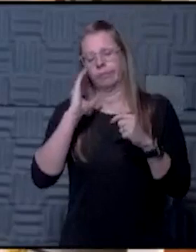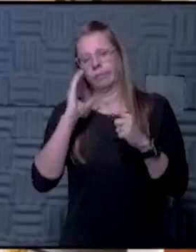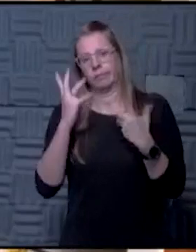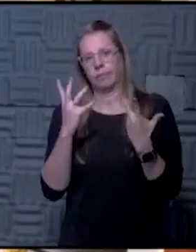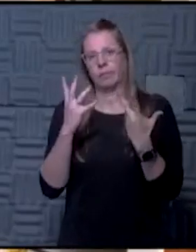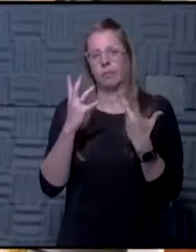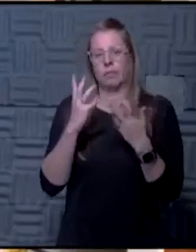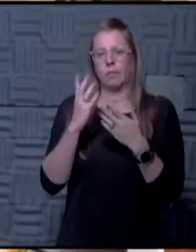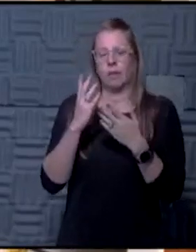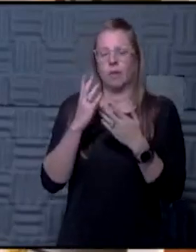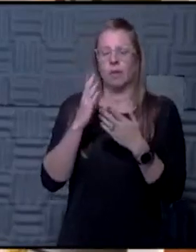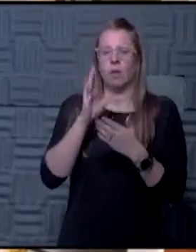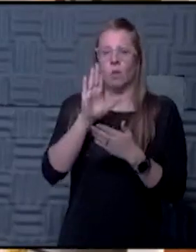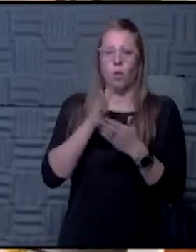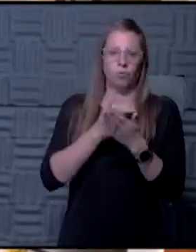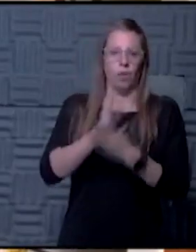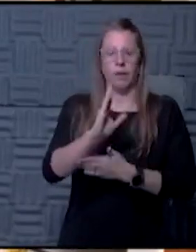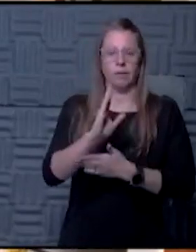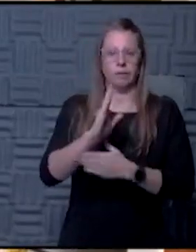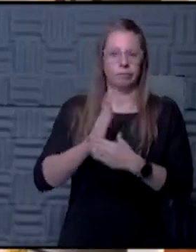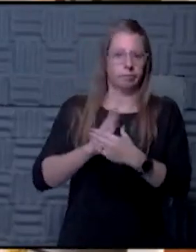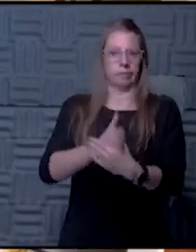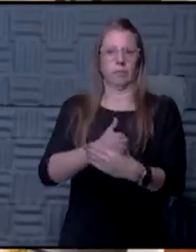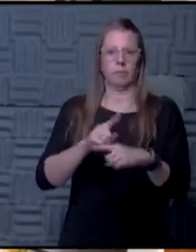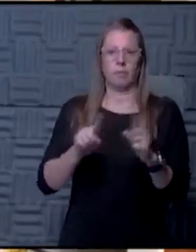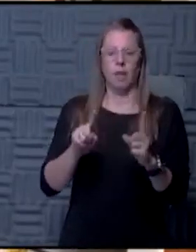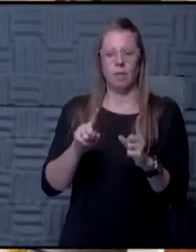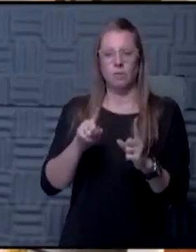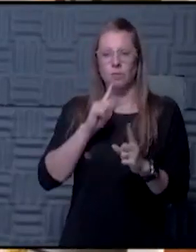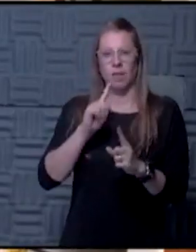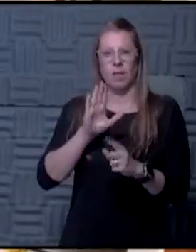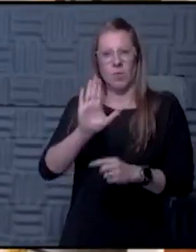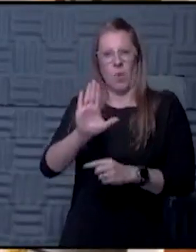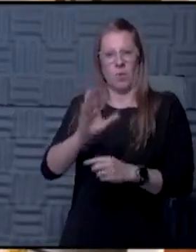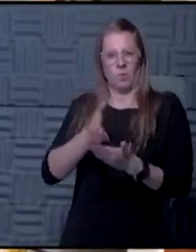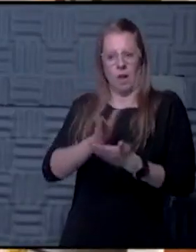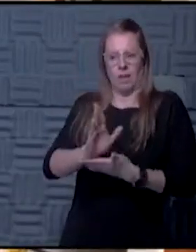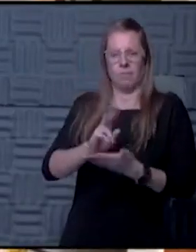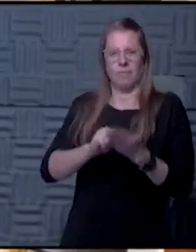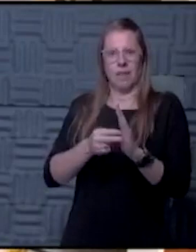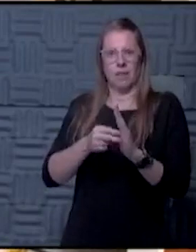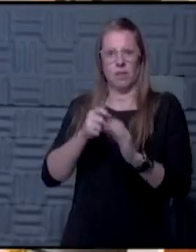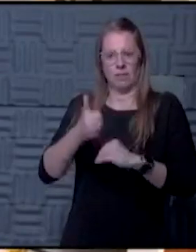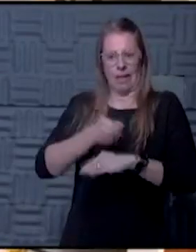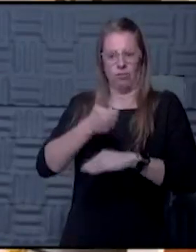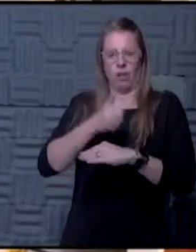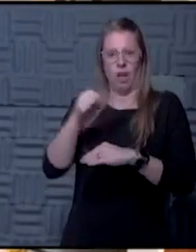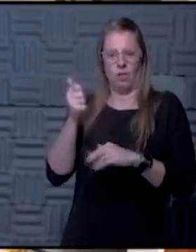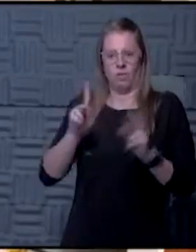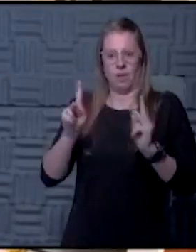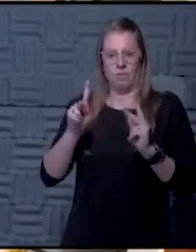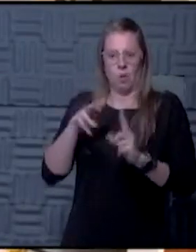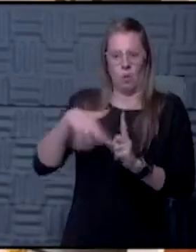on some of your rights, but even for that, those are your rights, and you're endangering other people around you if you don't.